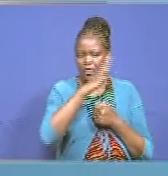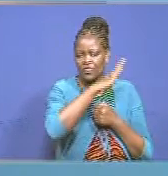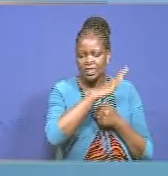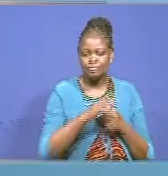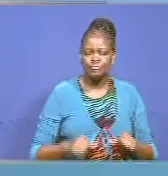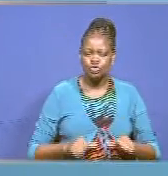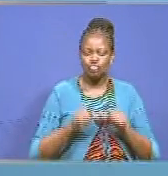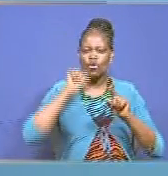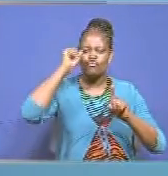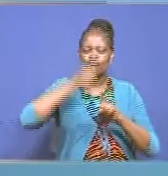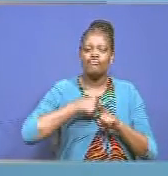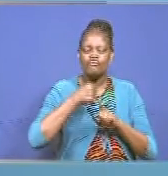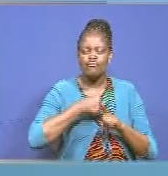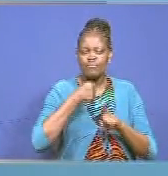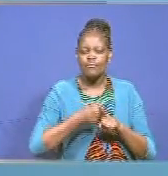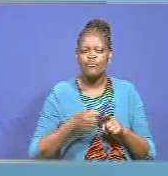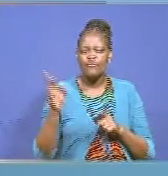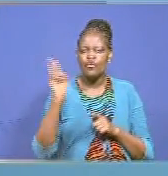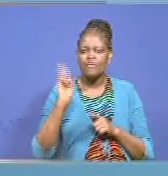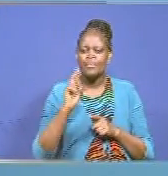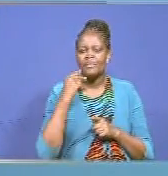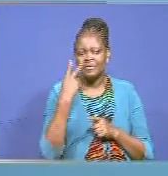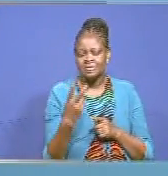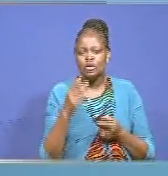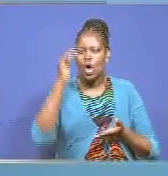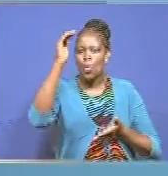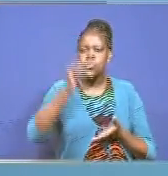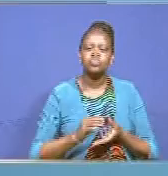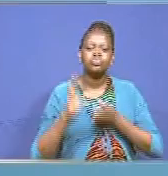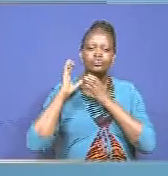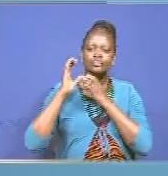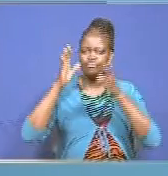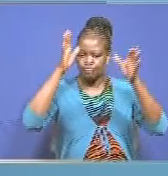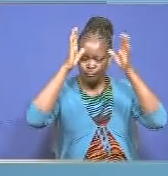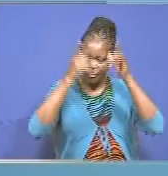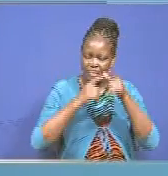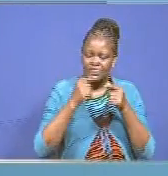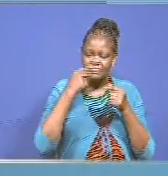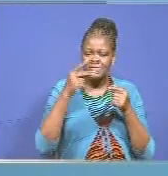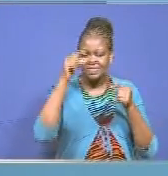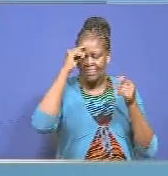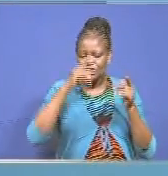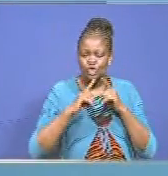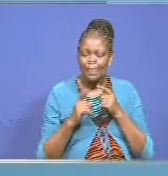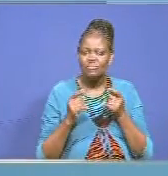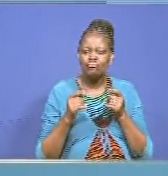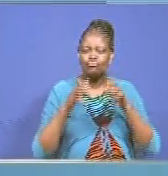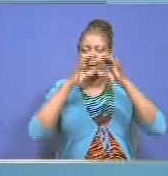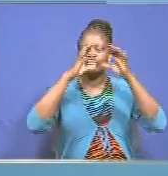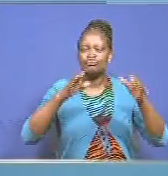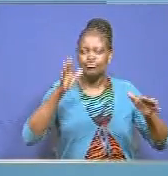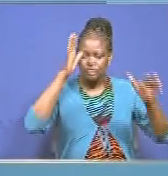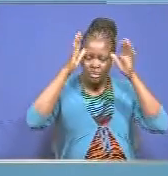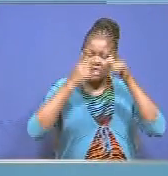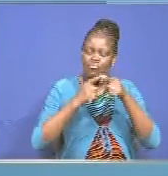the continued push for a referendum. We have seen the Punguza Mzigo initiative. We also seen governors talking about Ugatuzi initiative. And now we are